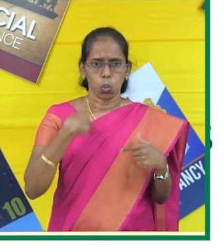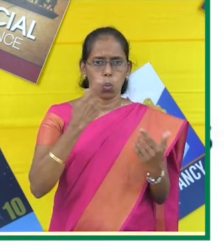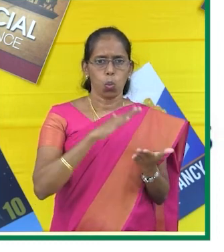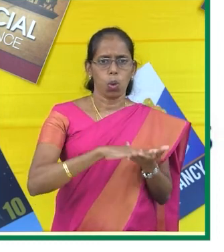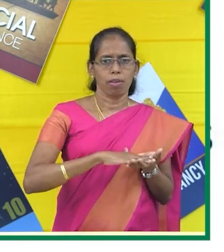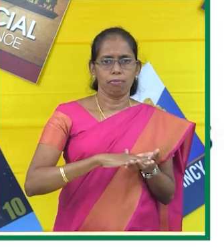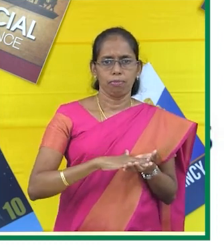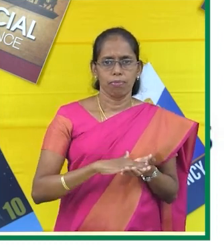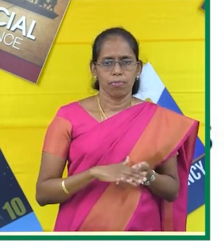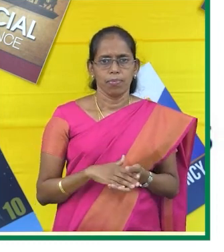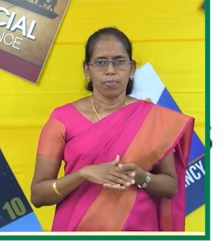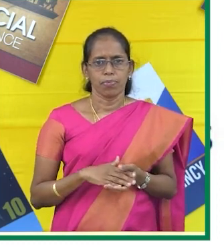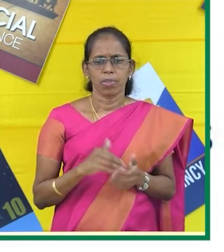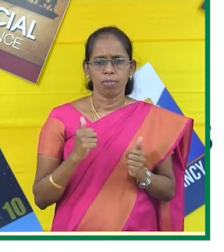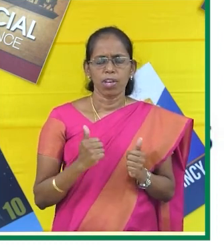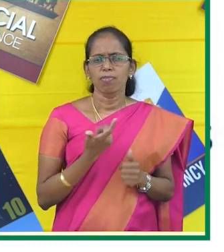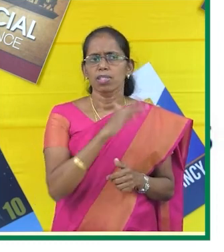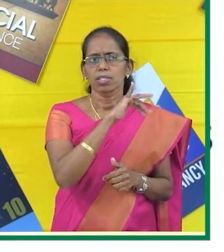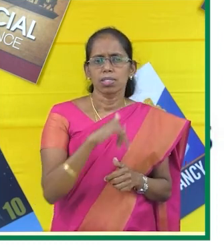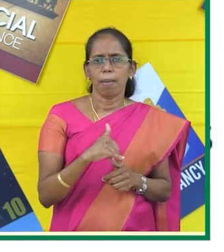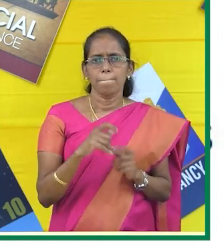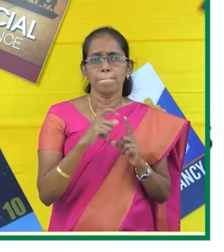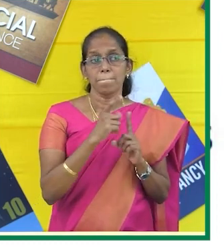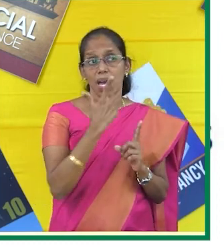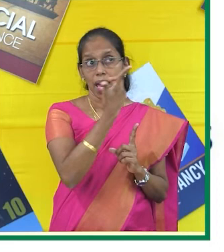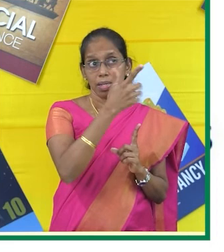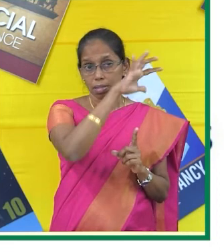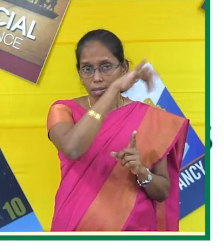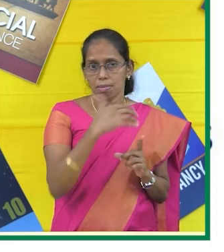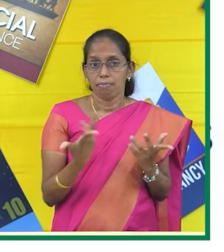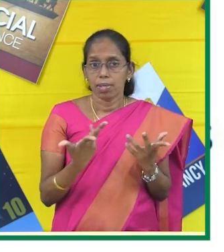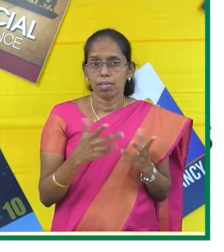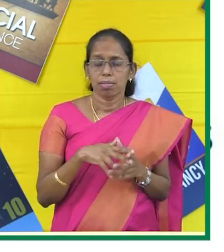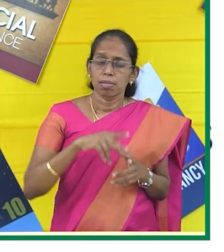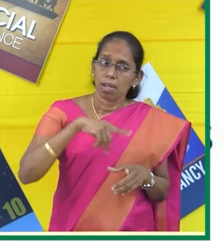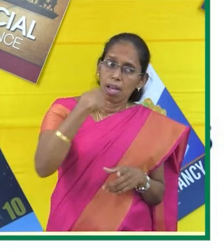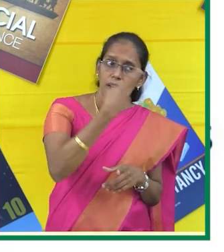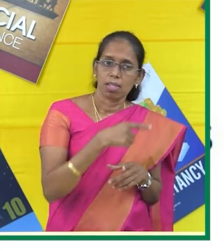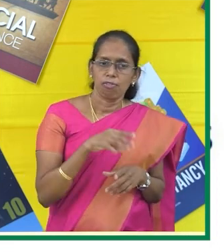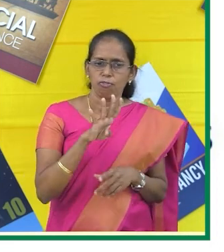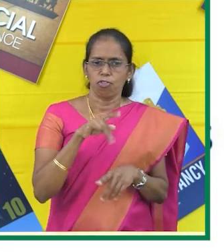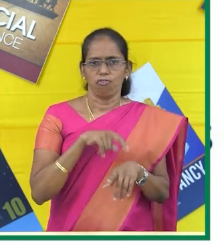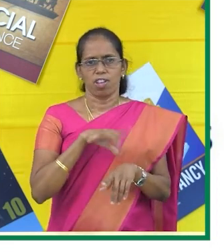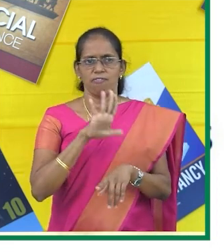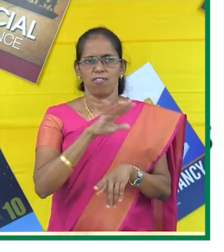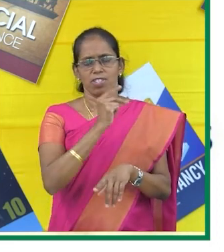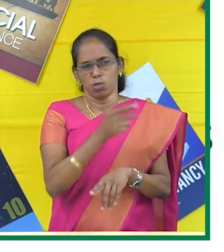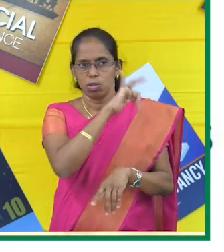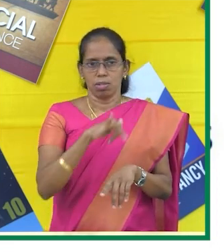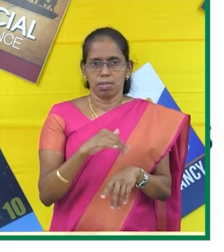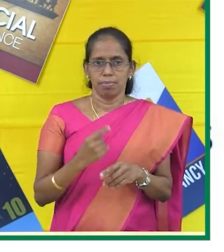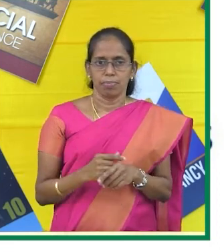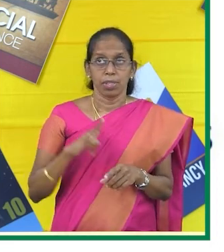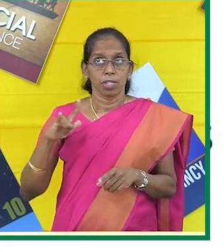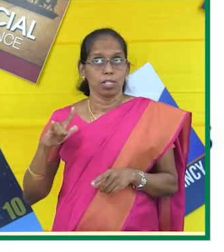and asks, when will she come? So she says she'll be there in another 4 or 5 hours by aero